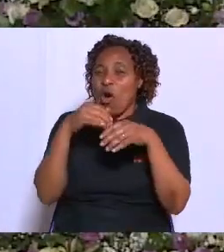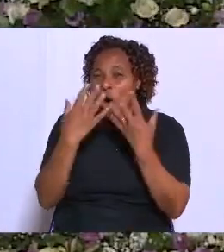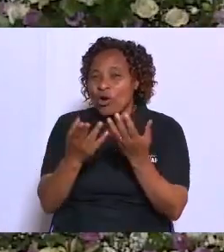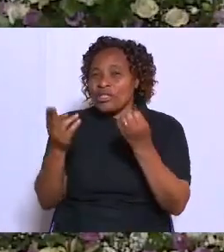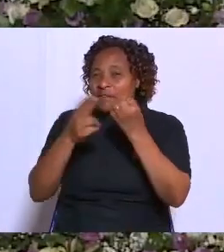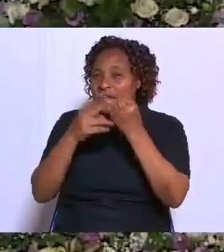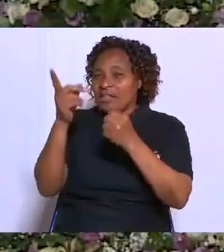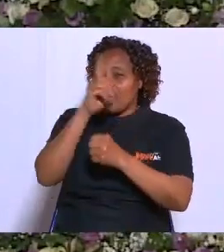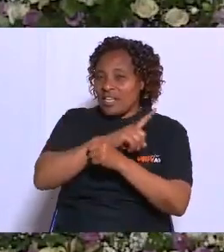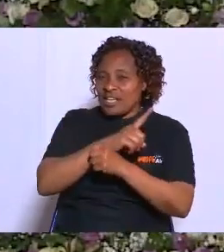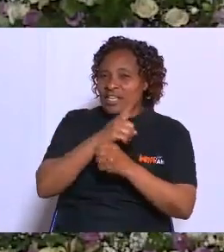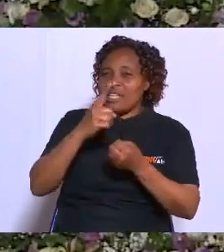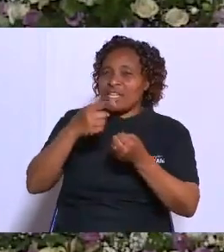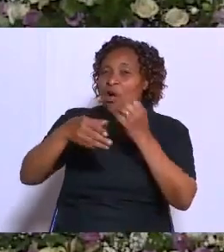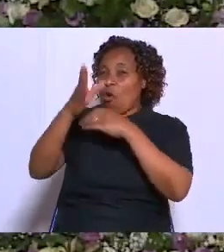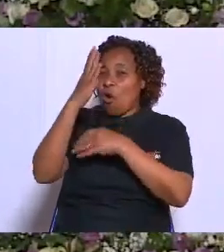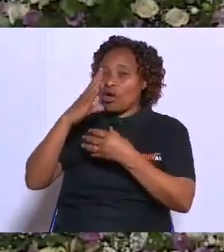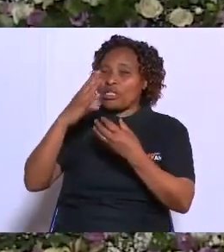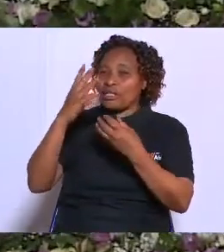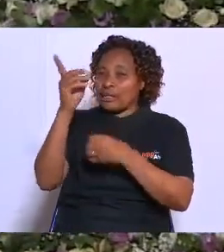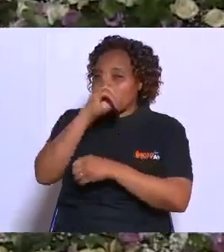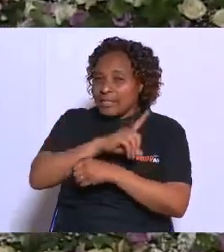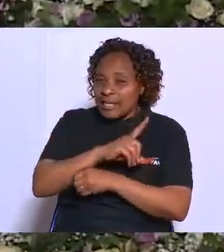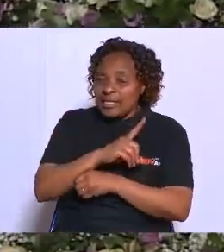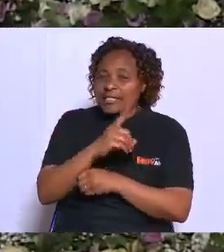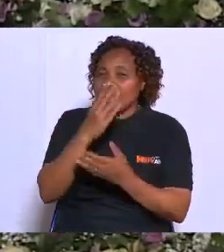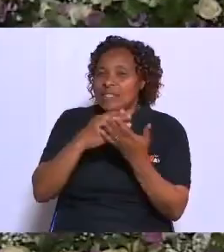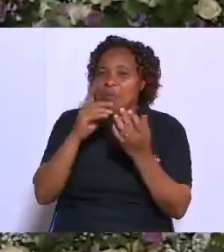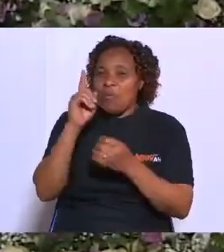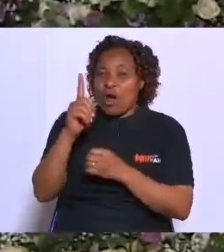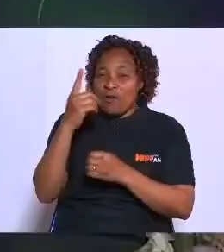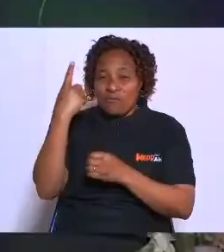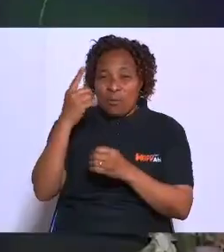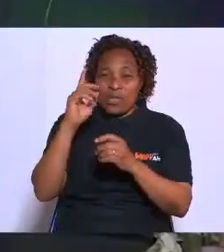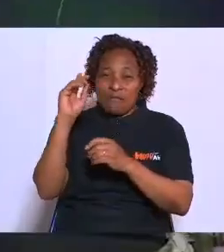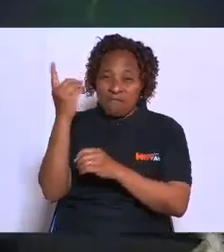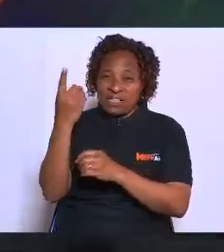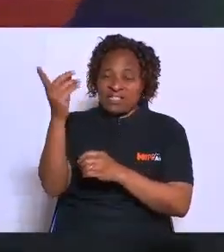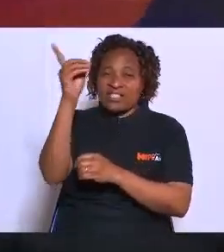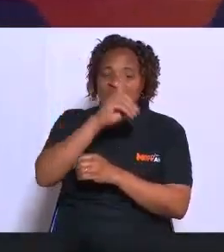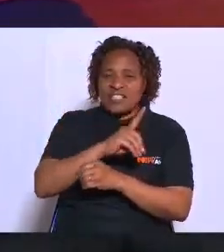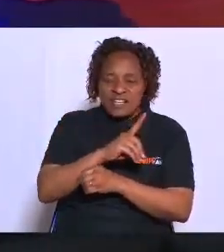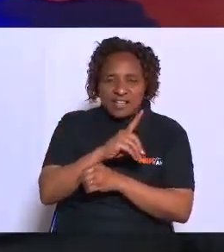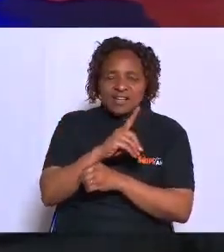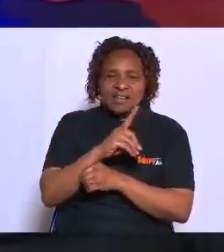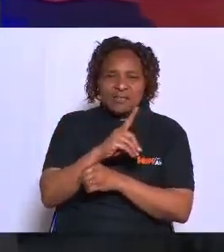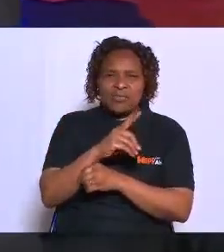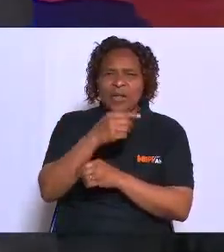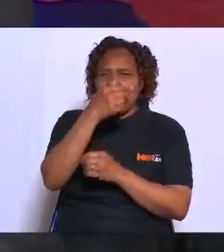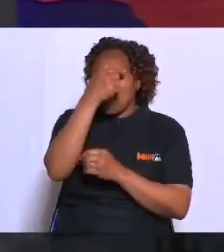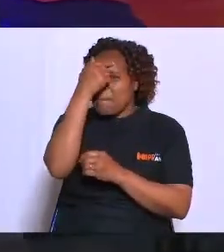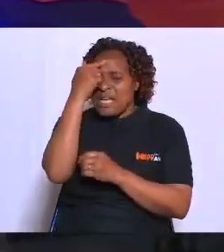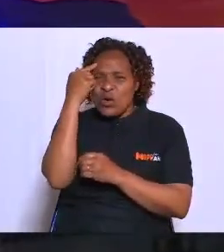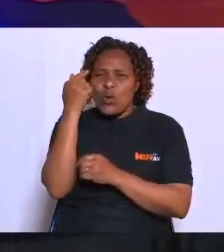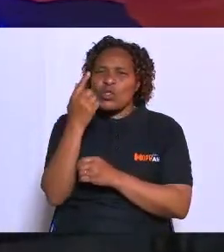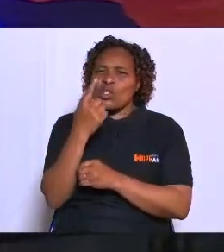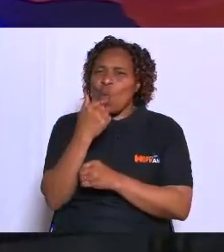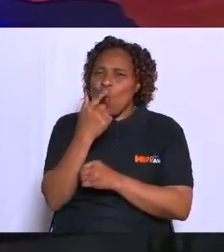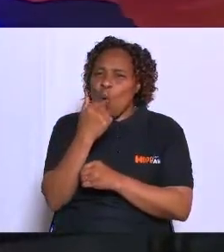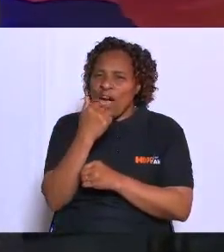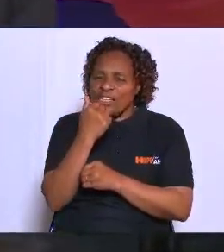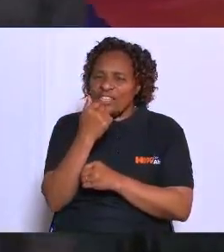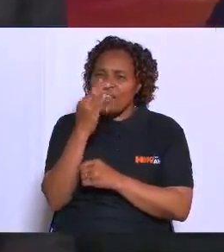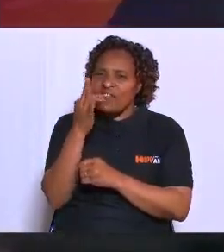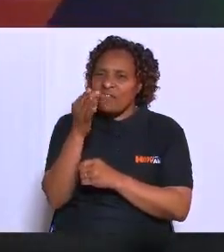the Creator's day and why do you call somebody from the first day uh Foreigner because white foreigners